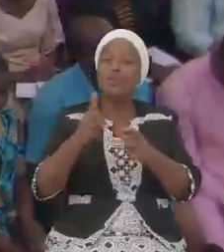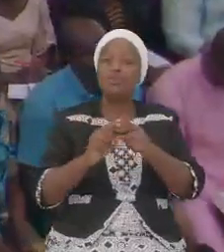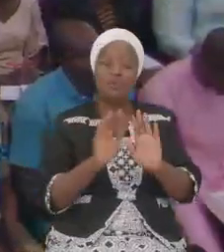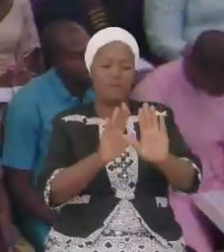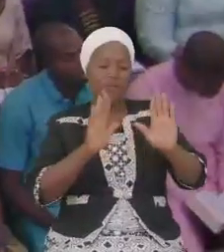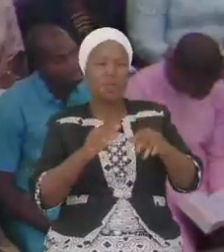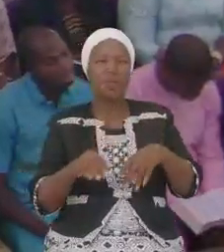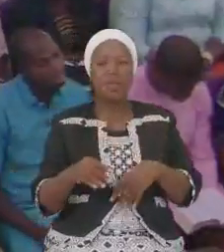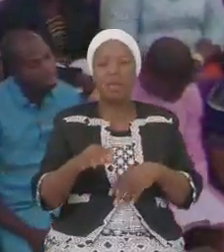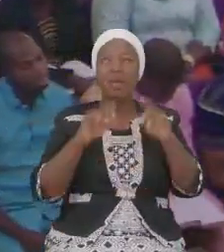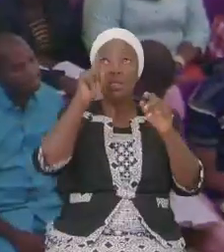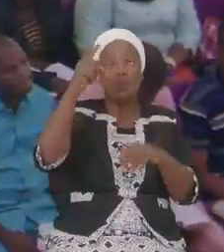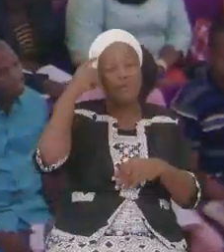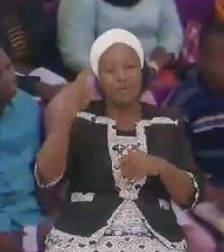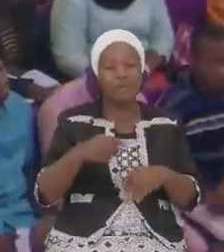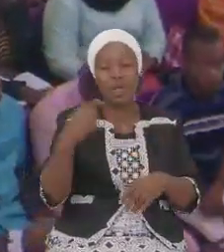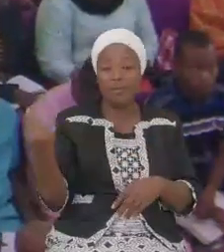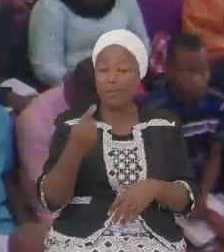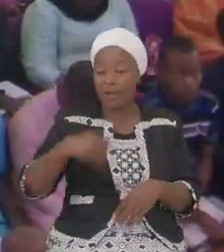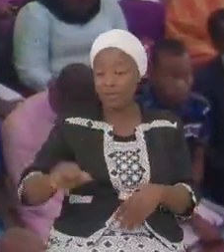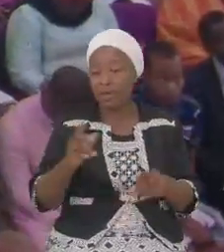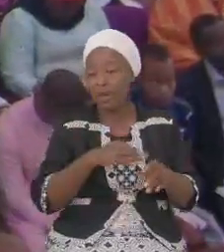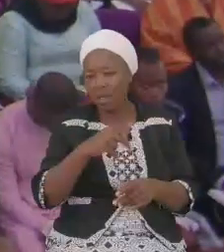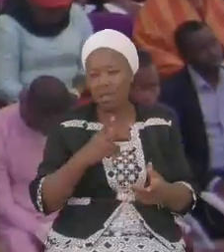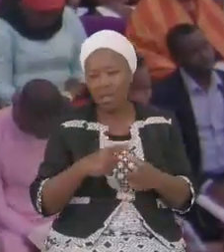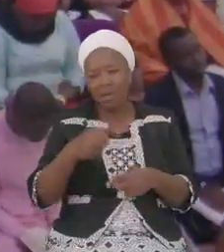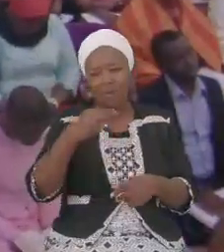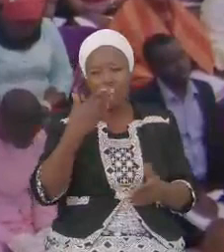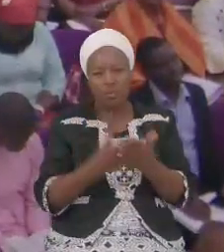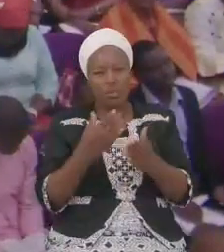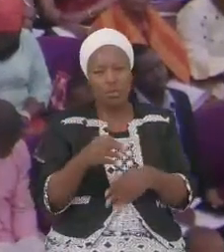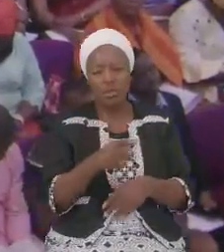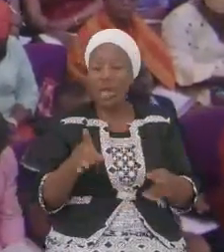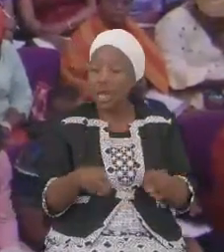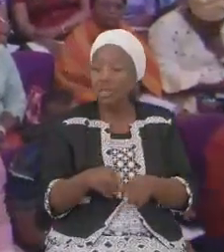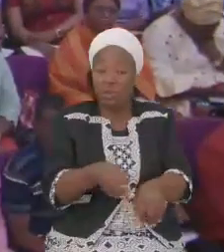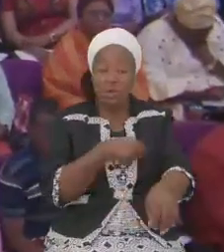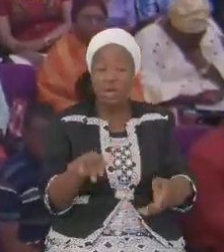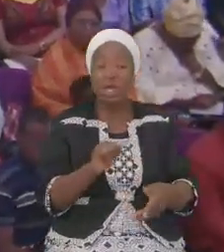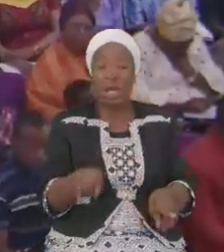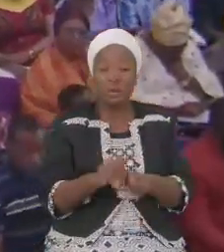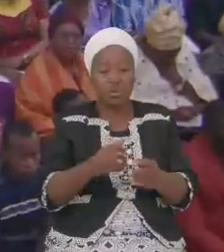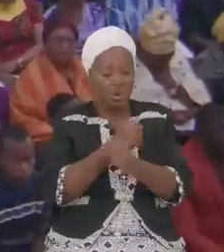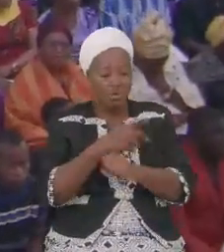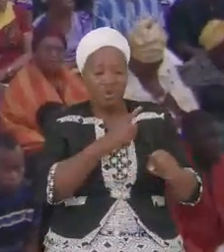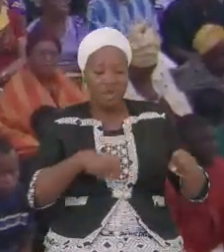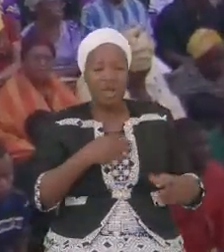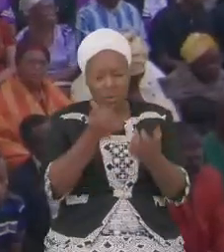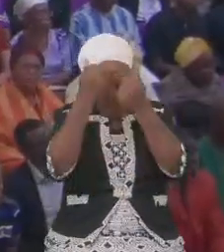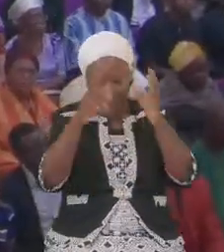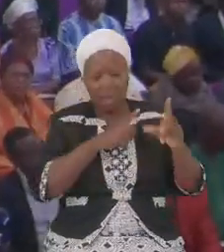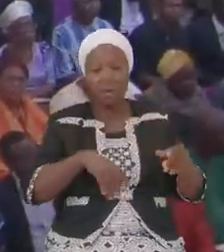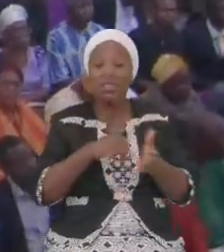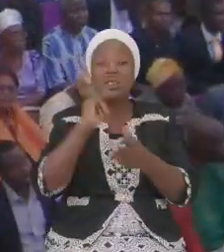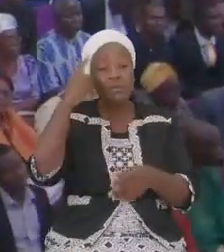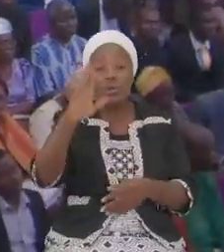for the good of them. As long as you fear the Lord, as long as you obey the Lord, as long as you love the Lord, it's for your good.